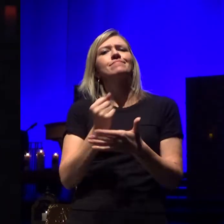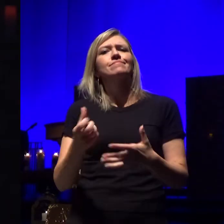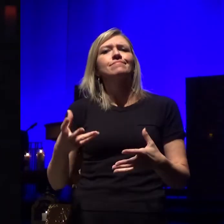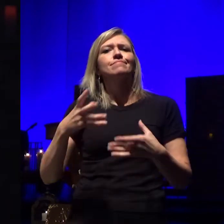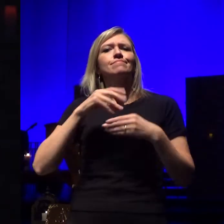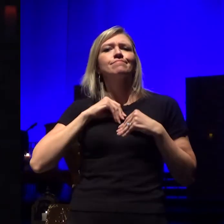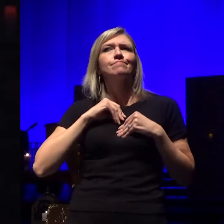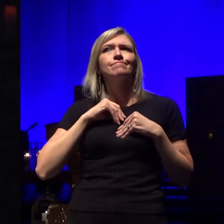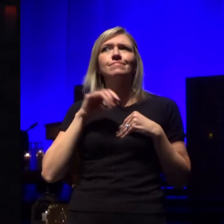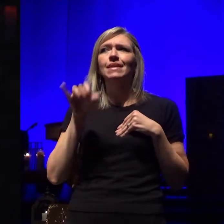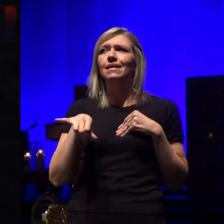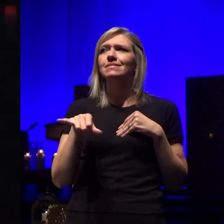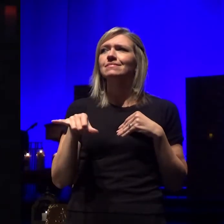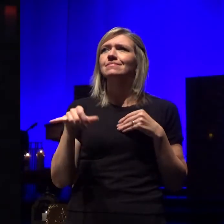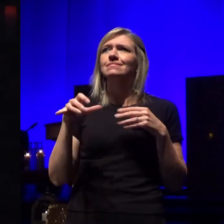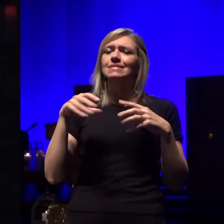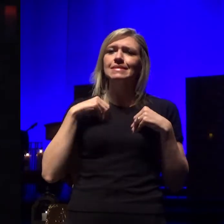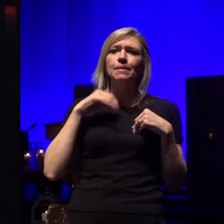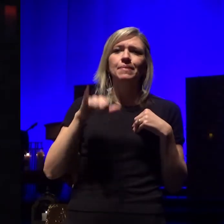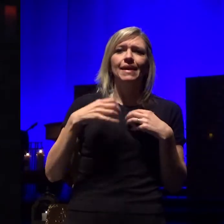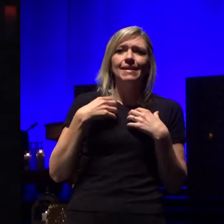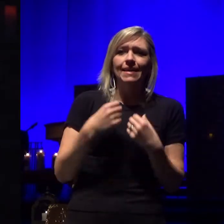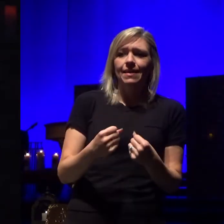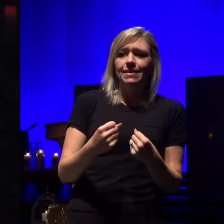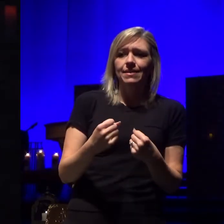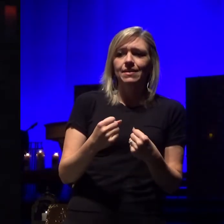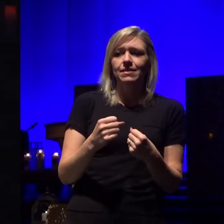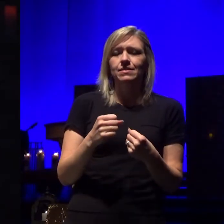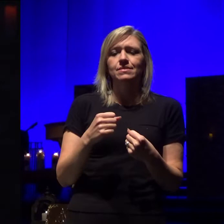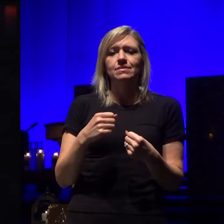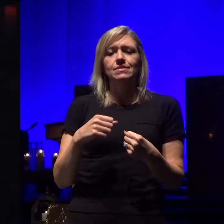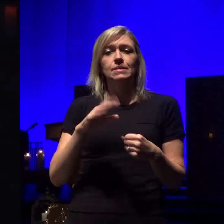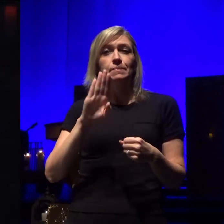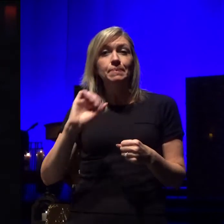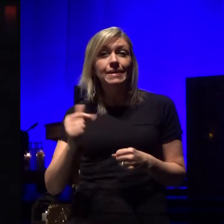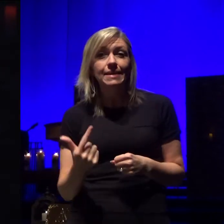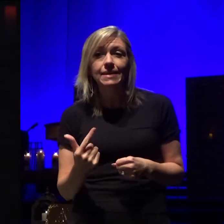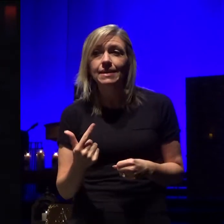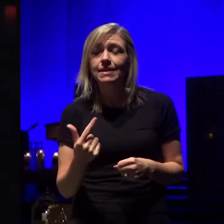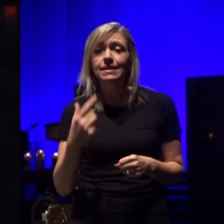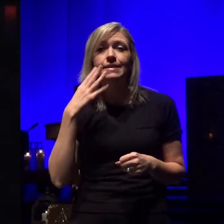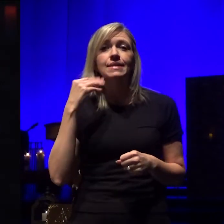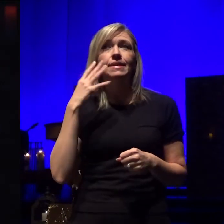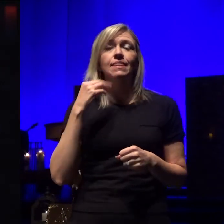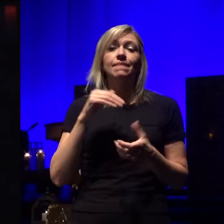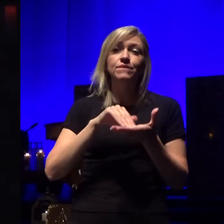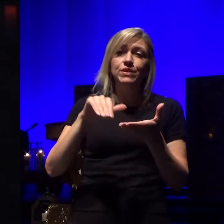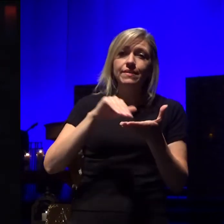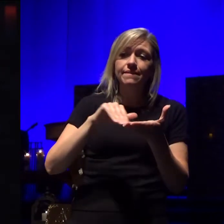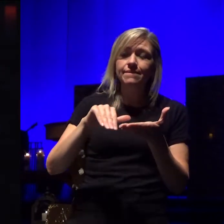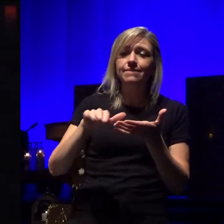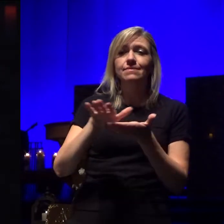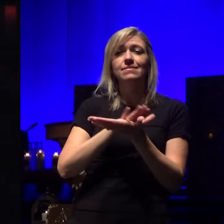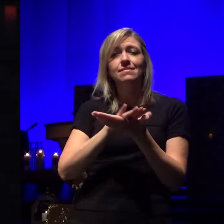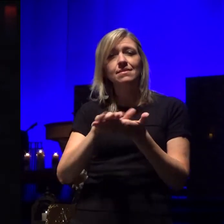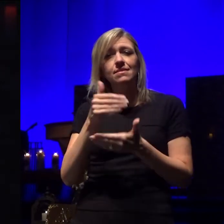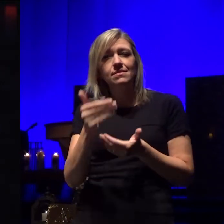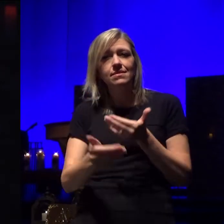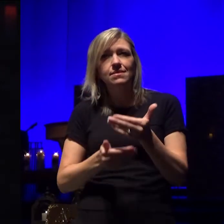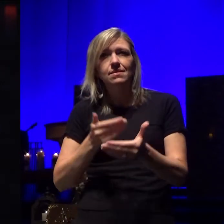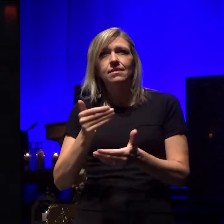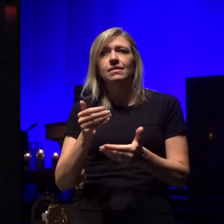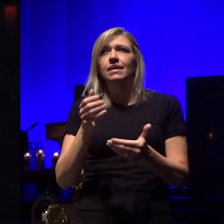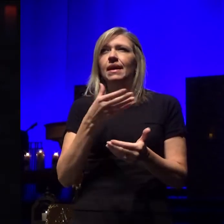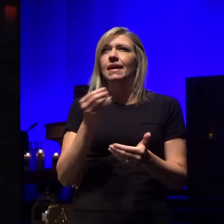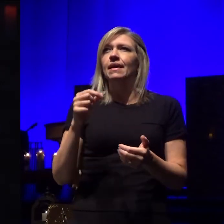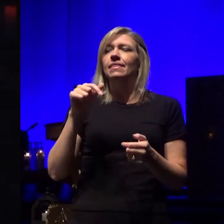now, and we accept the healing, the richness of being, the forgiveness, the kindness,